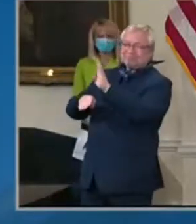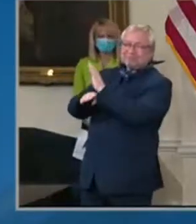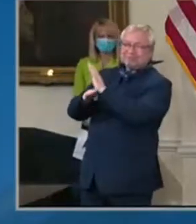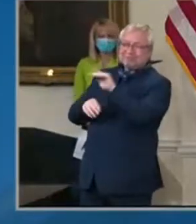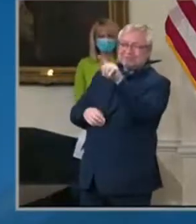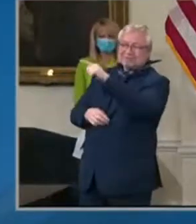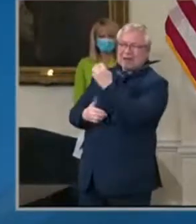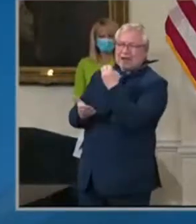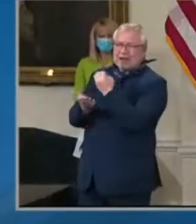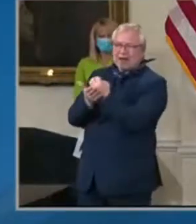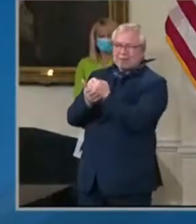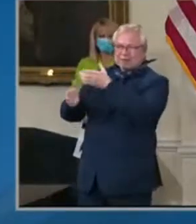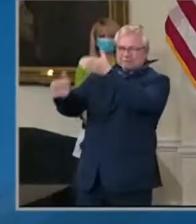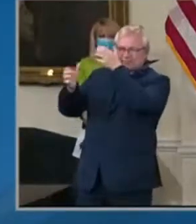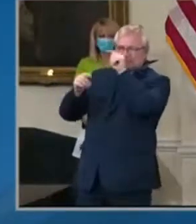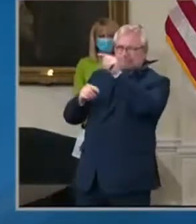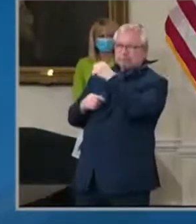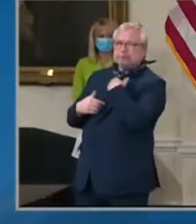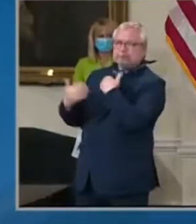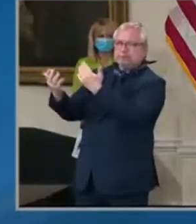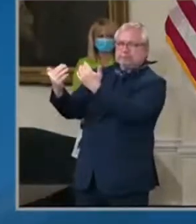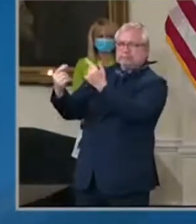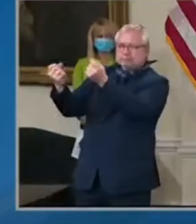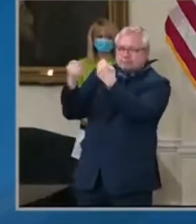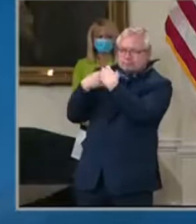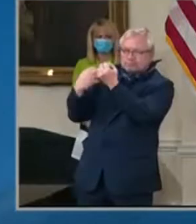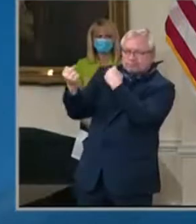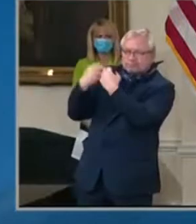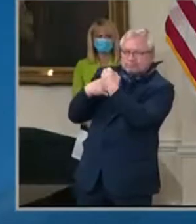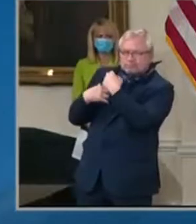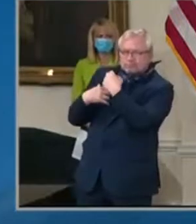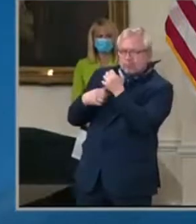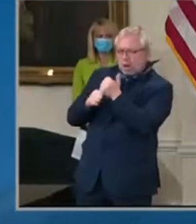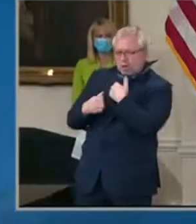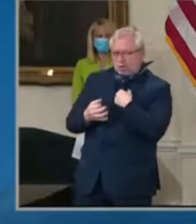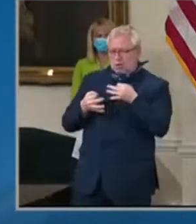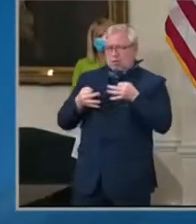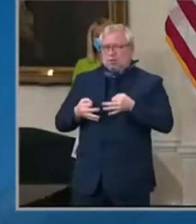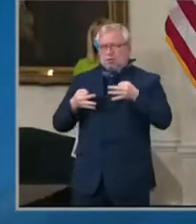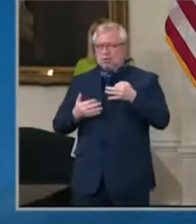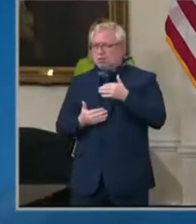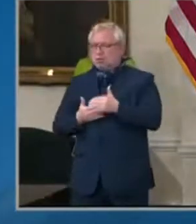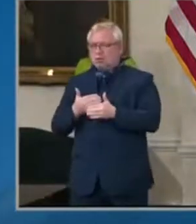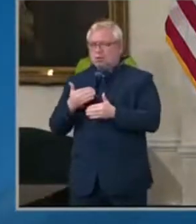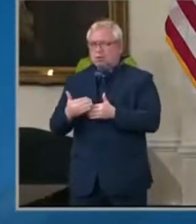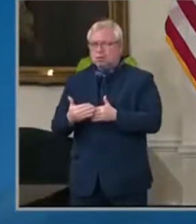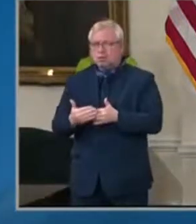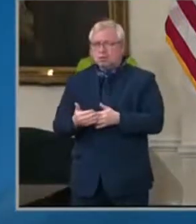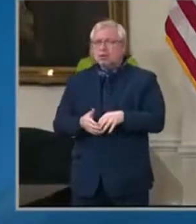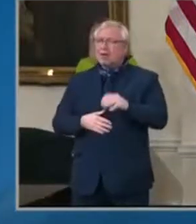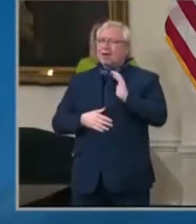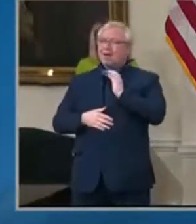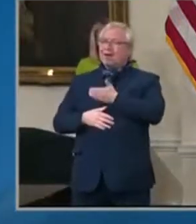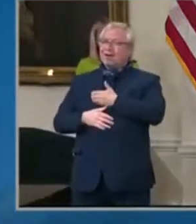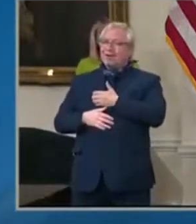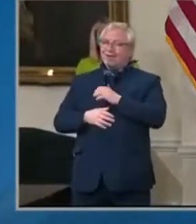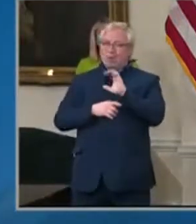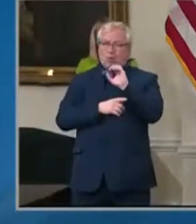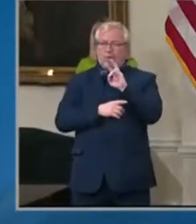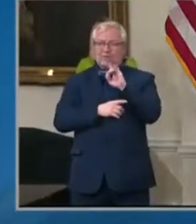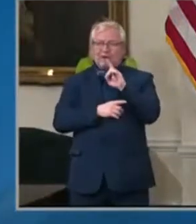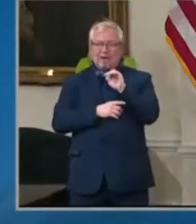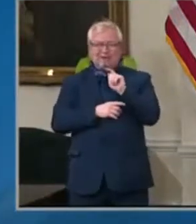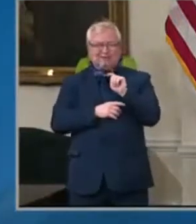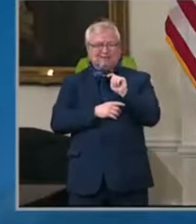leaders. Our coronavirus response team has now transitioned into a